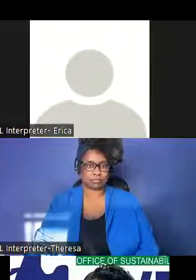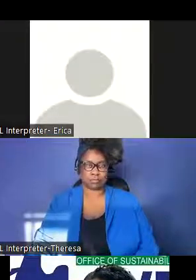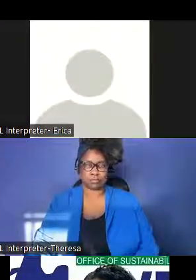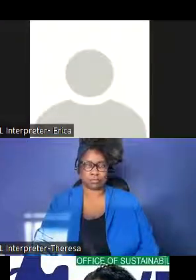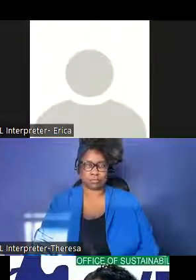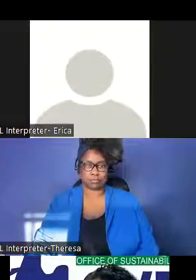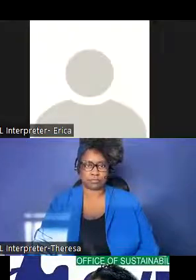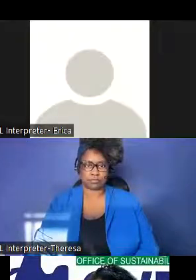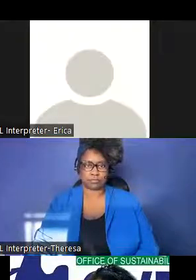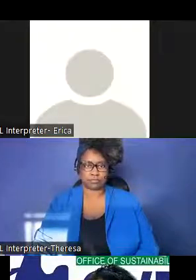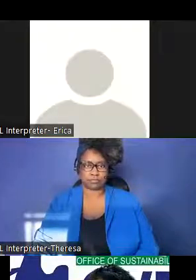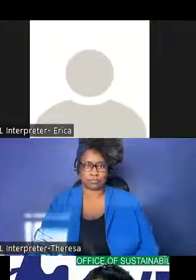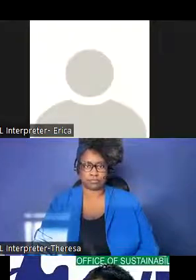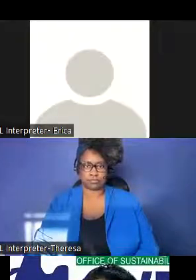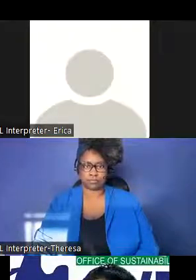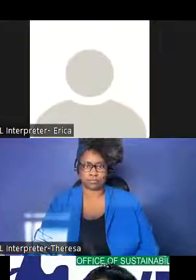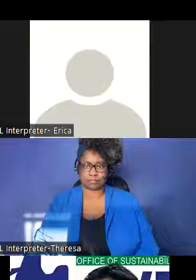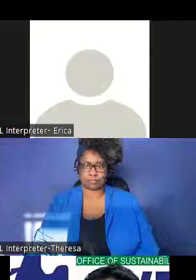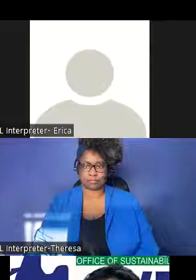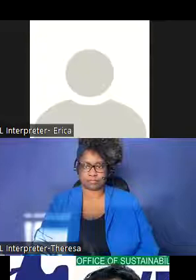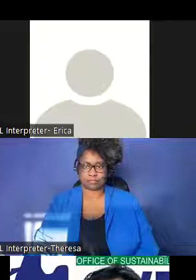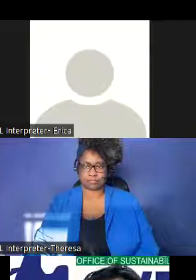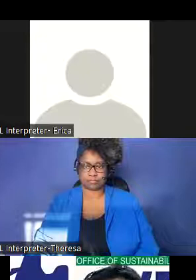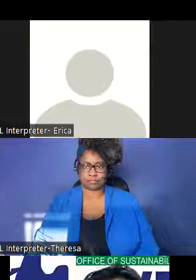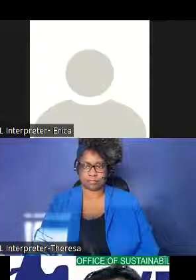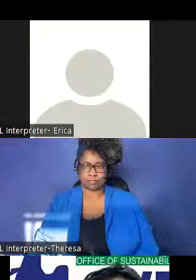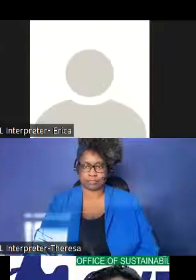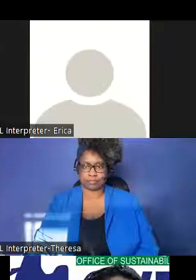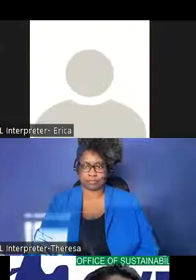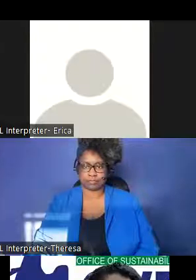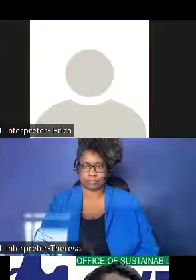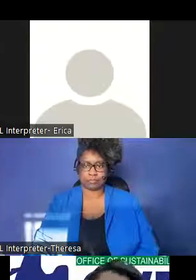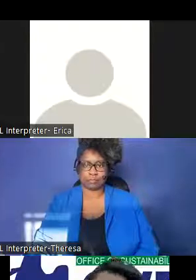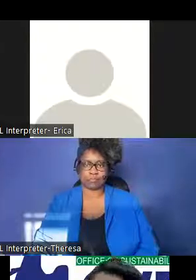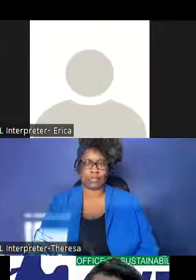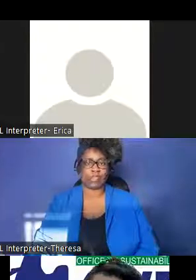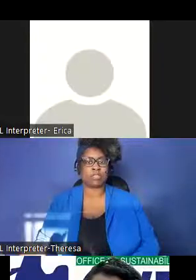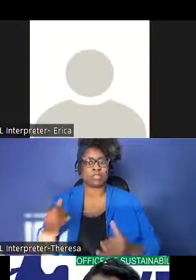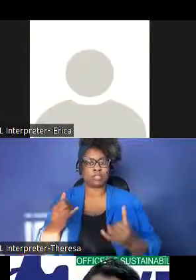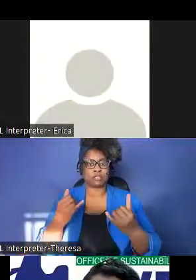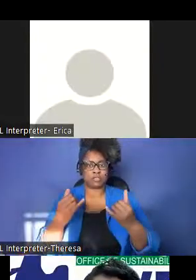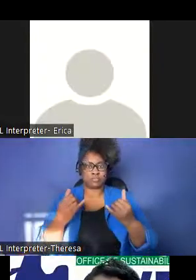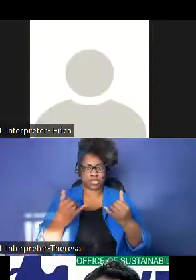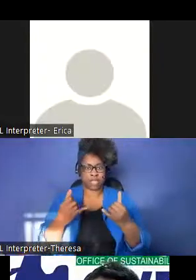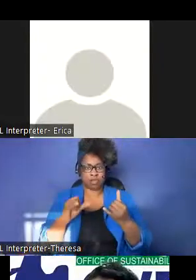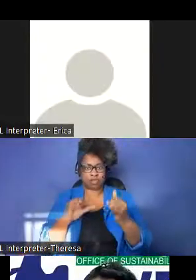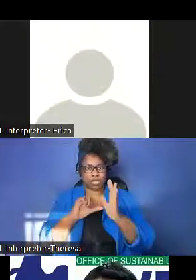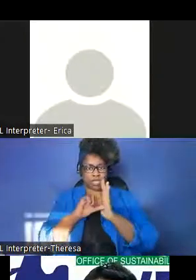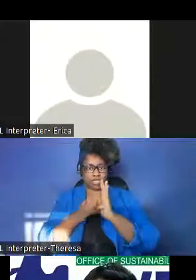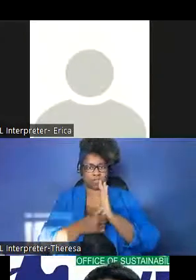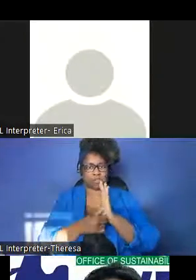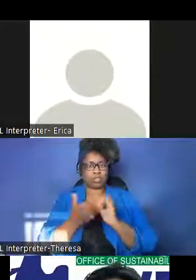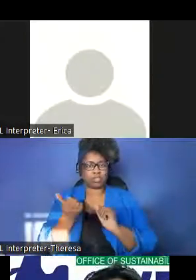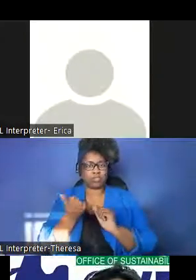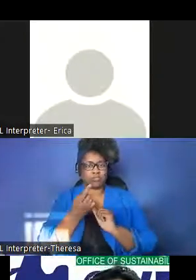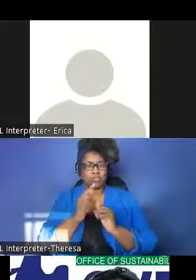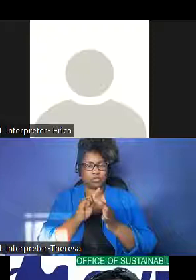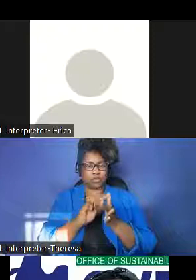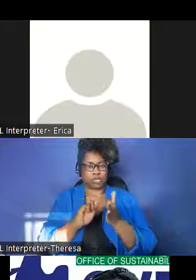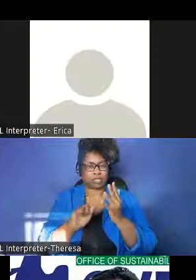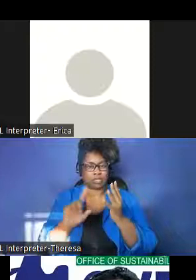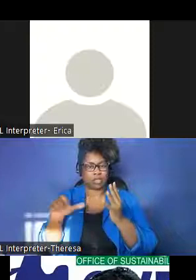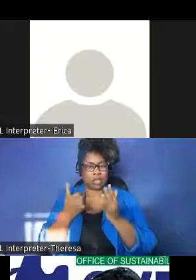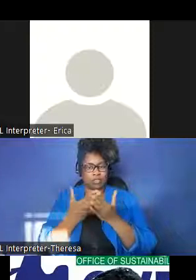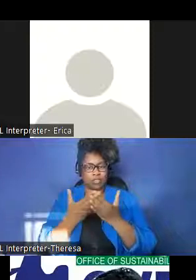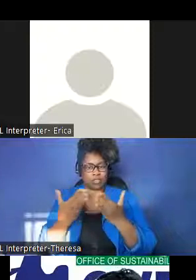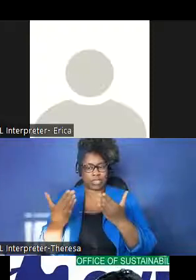Okay, we should be good. Thank you. Of course. So for now, I just want to highlight a few of the other things that we are working on so that